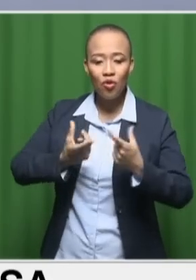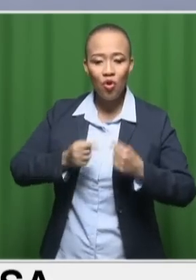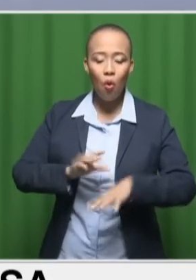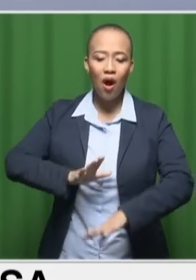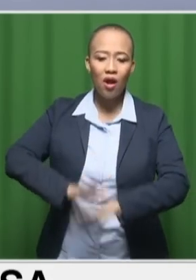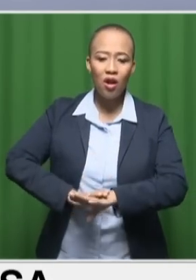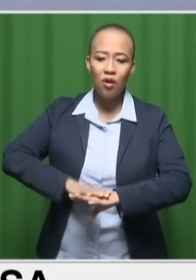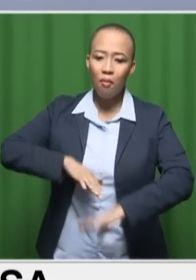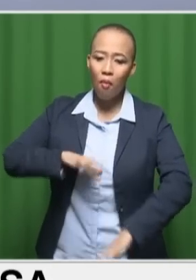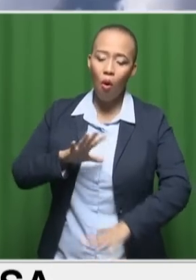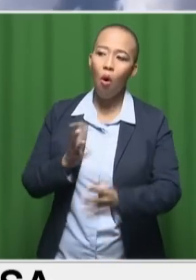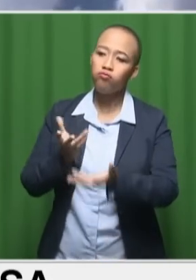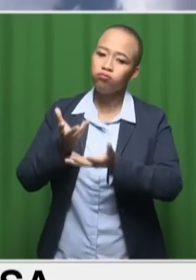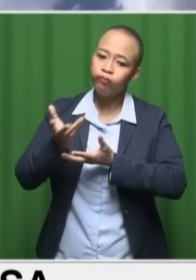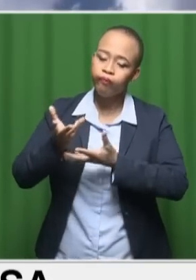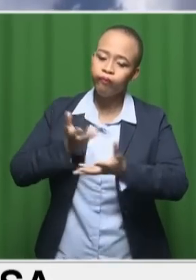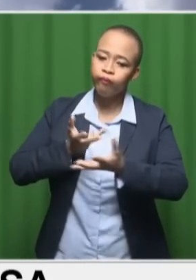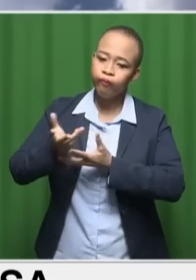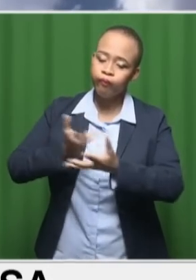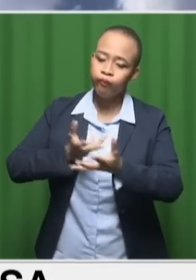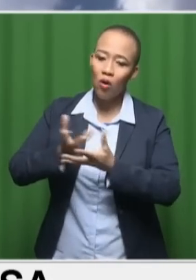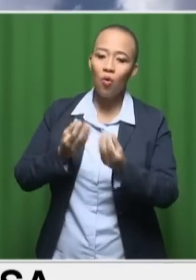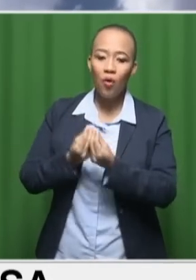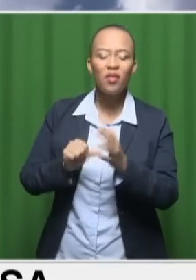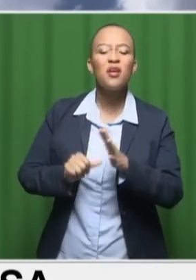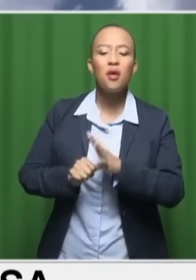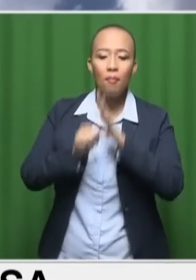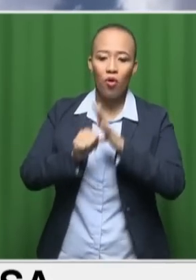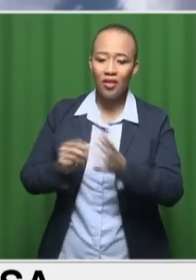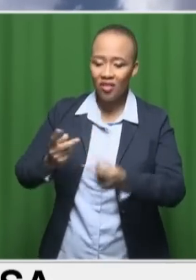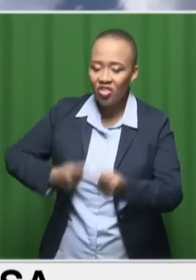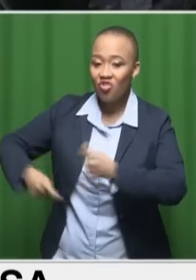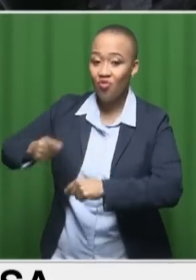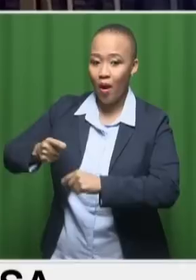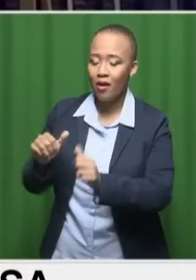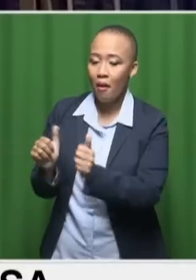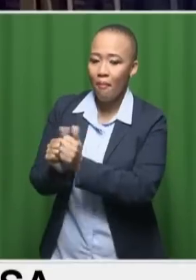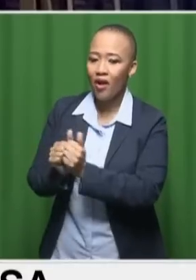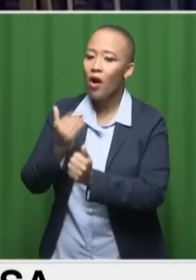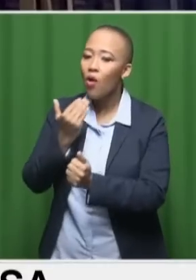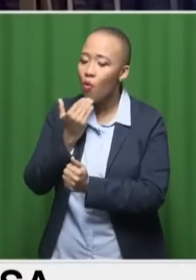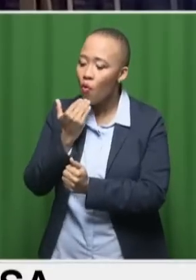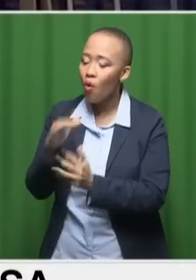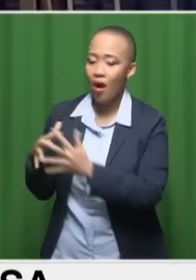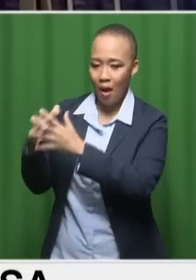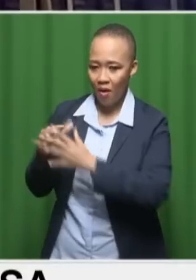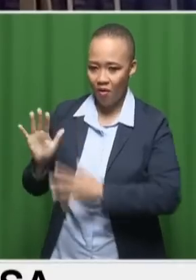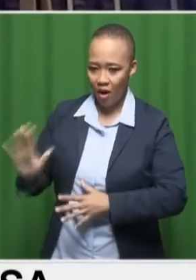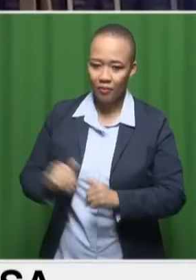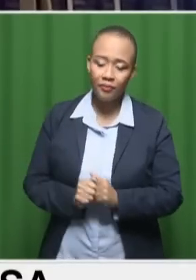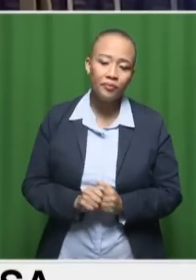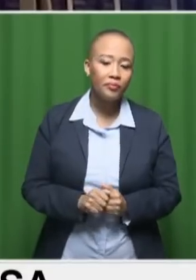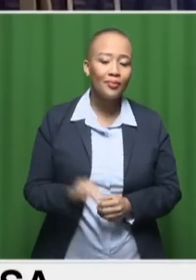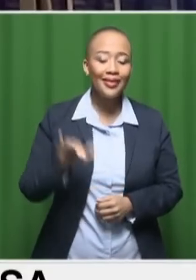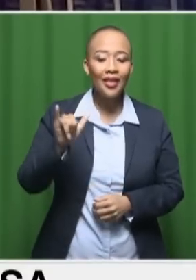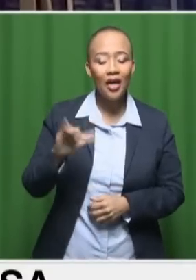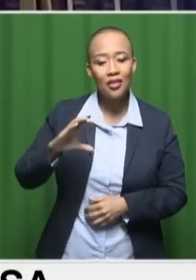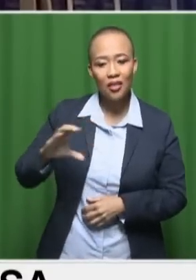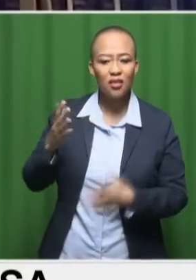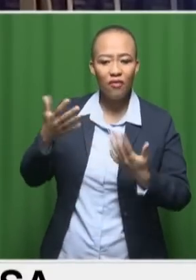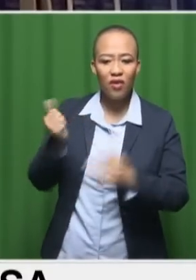to the US becomes an important point where we have seen a number of recent visits from South African officials to Russia, and